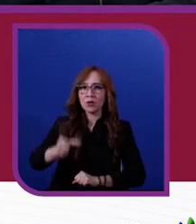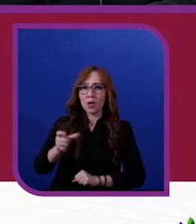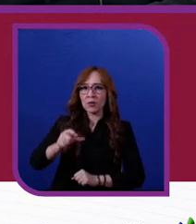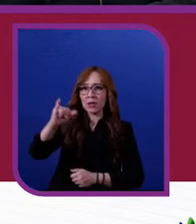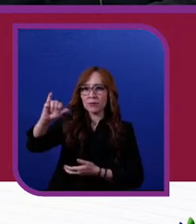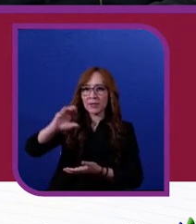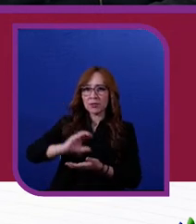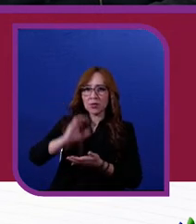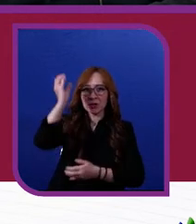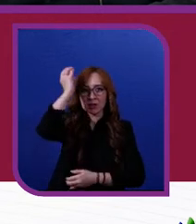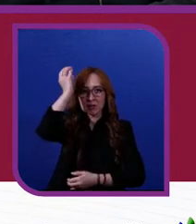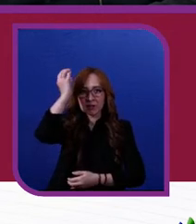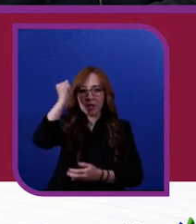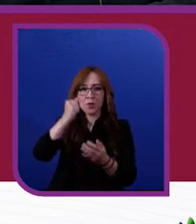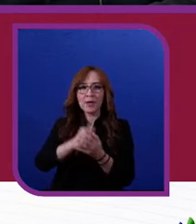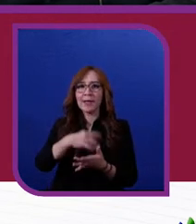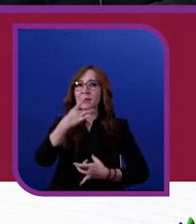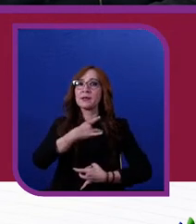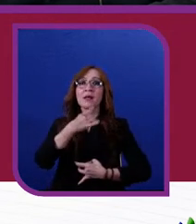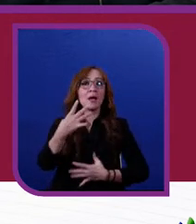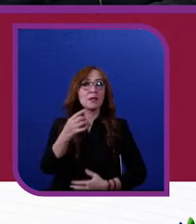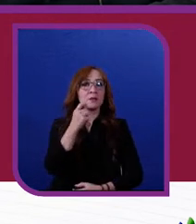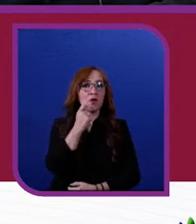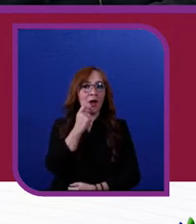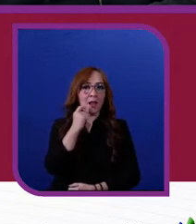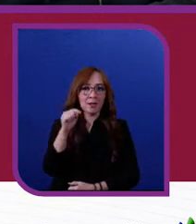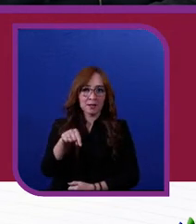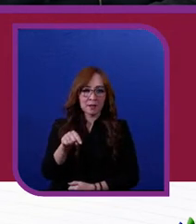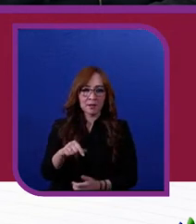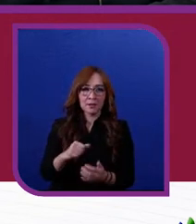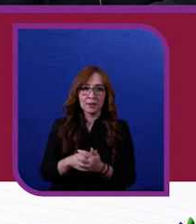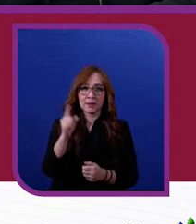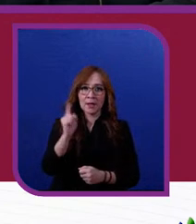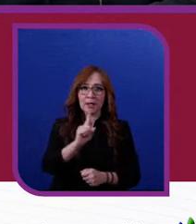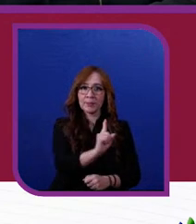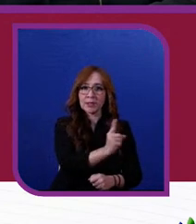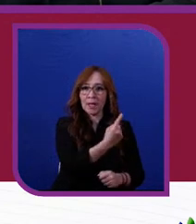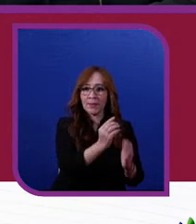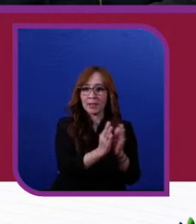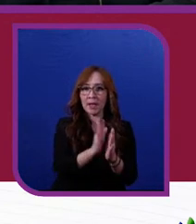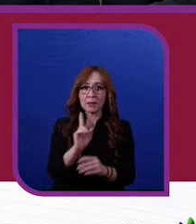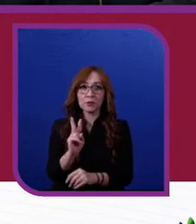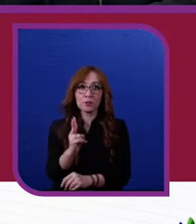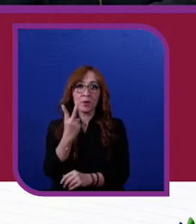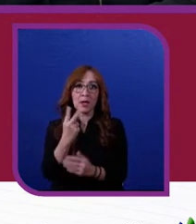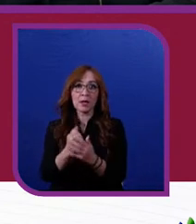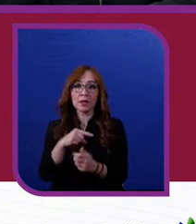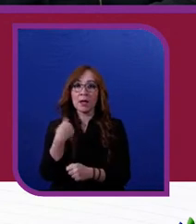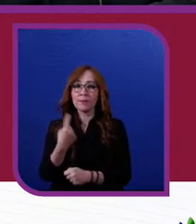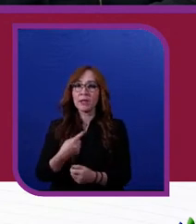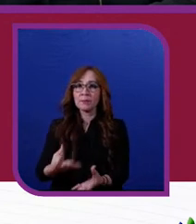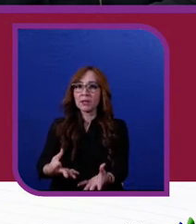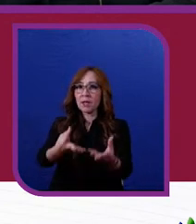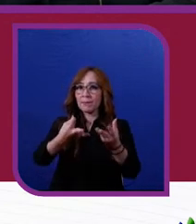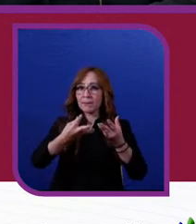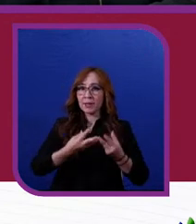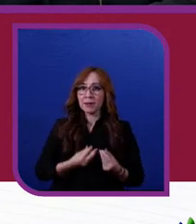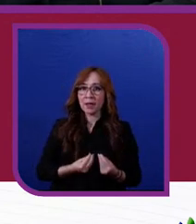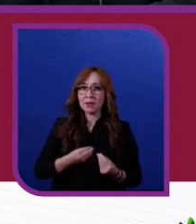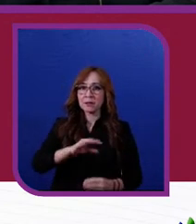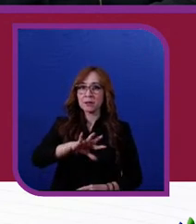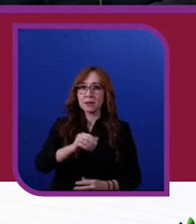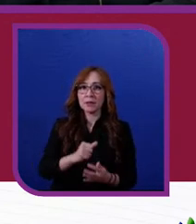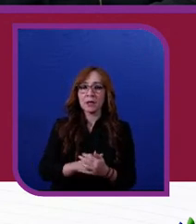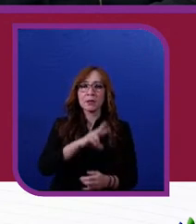from the fast and the second is worth folkgreen sukowidodo ad20 need about when